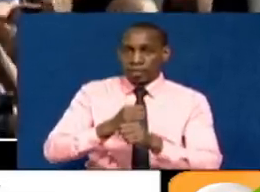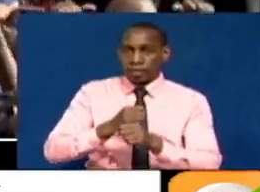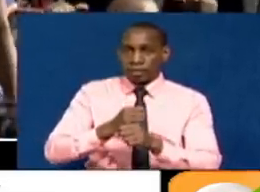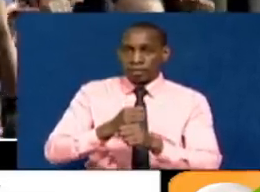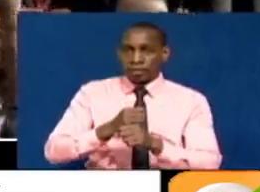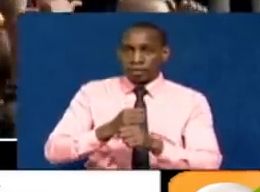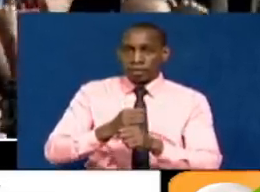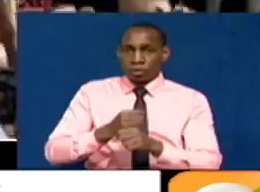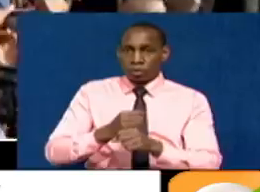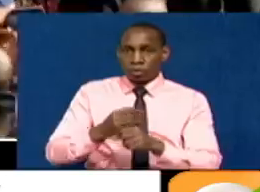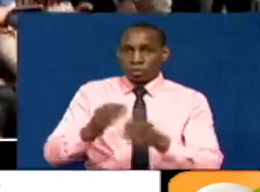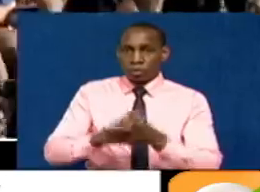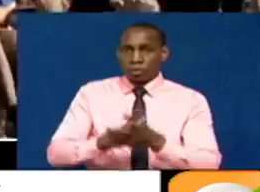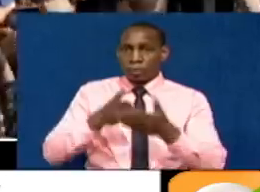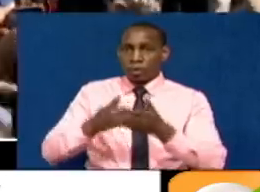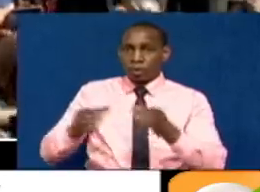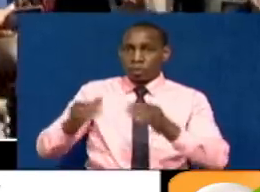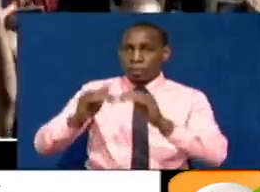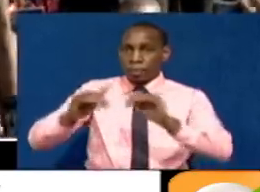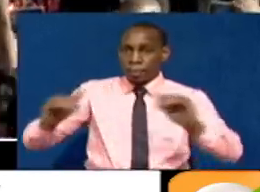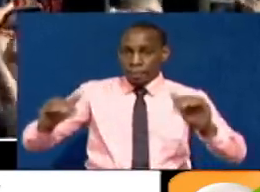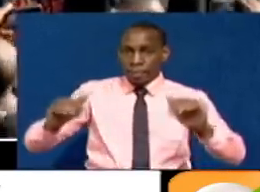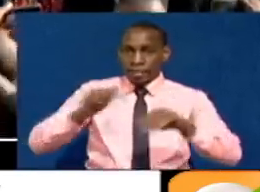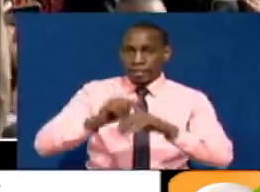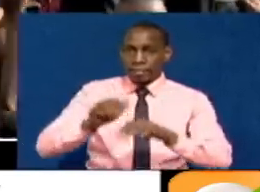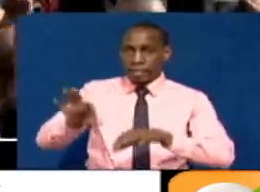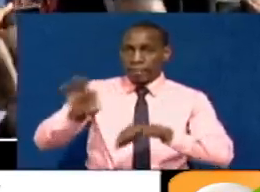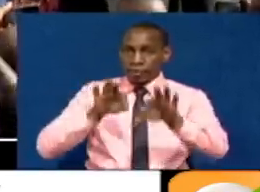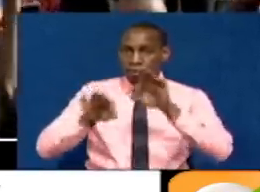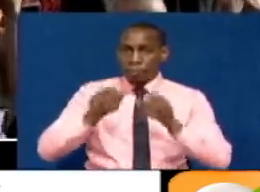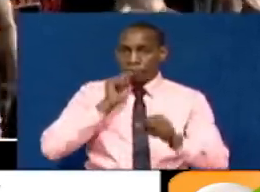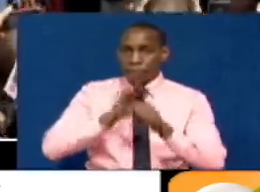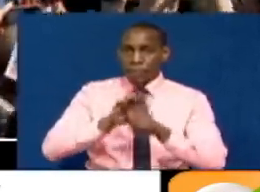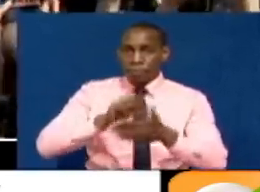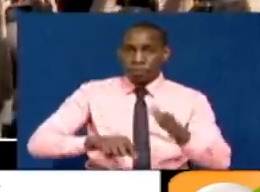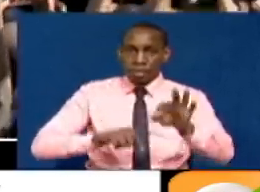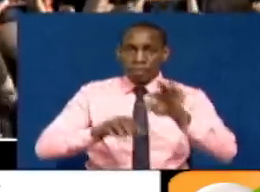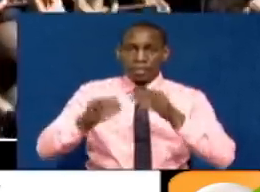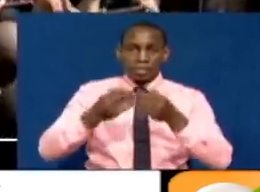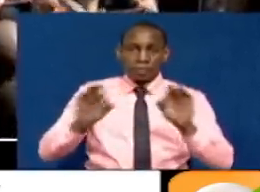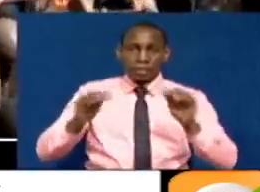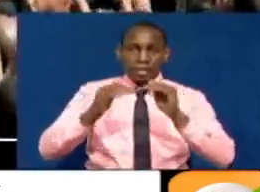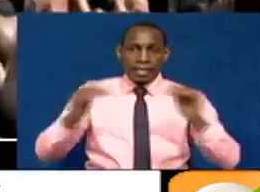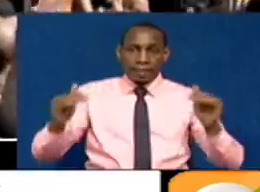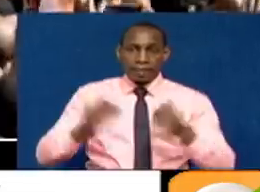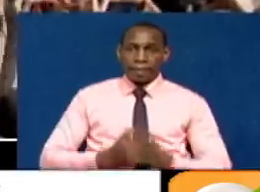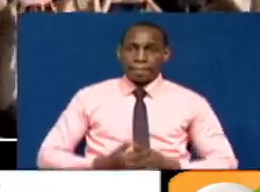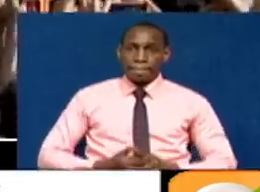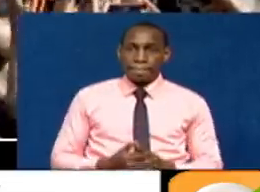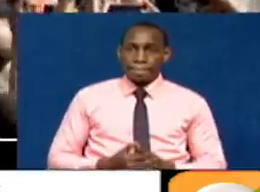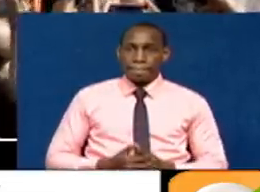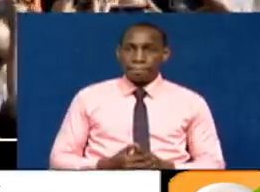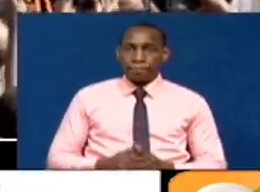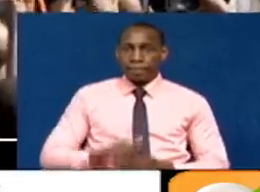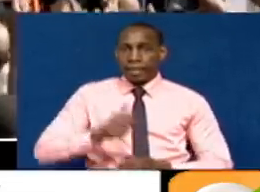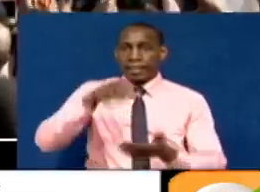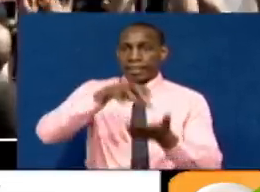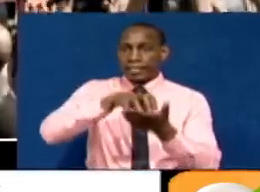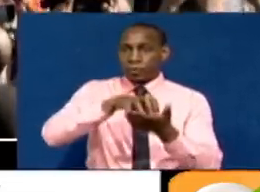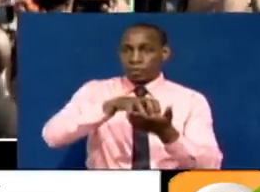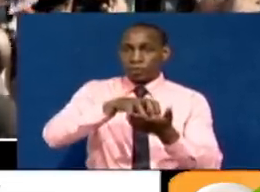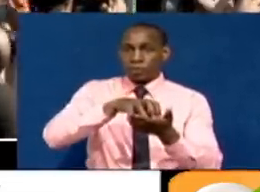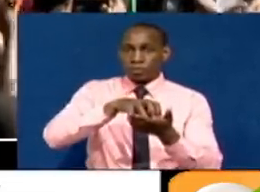in their parties during these party nominations, because they've promised that these nominations will be free and fair. And there are instances, there are places